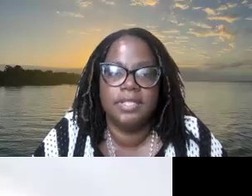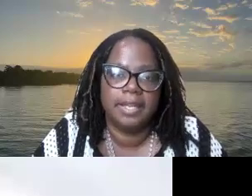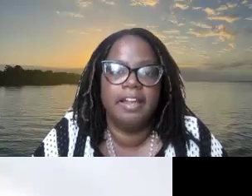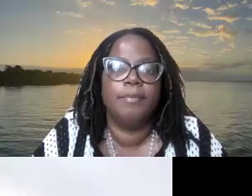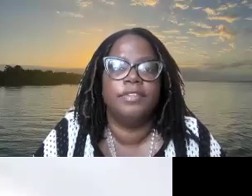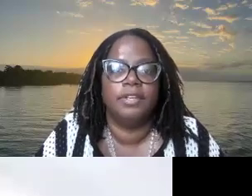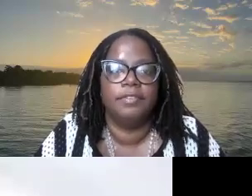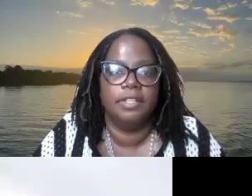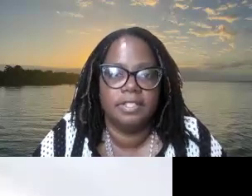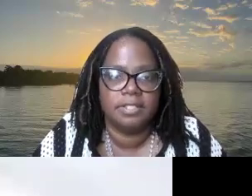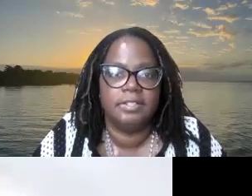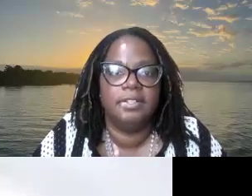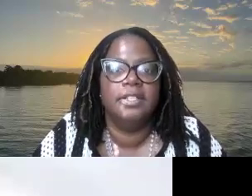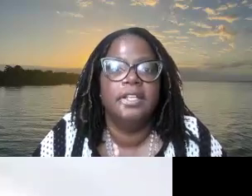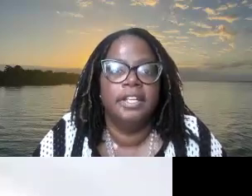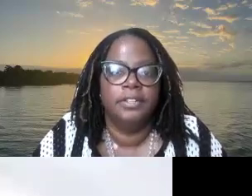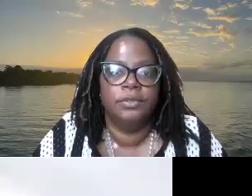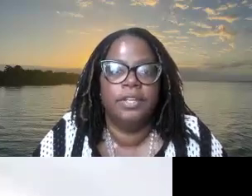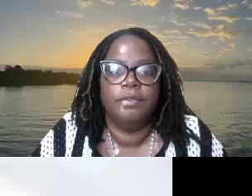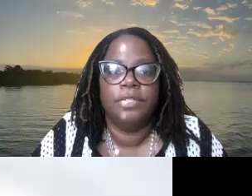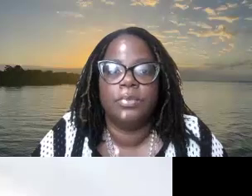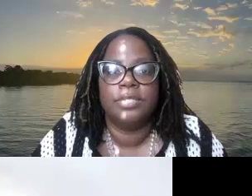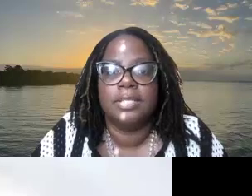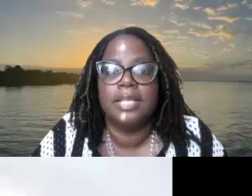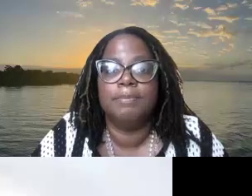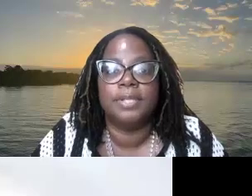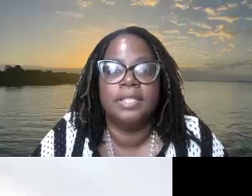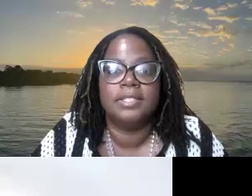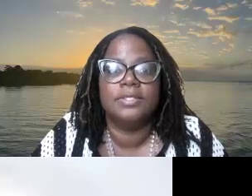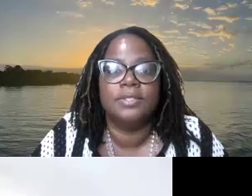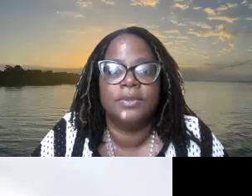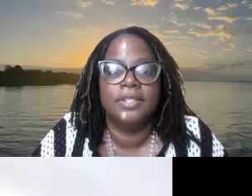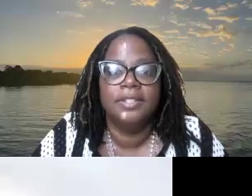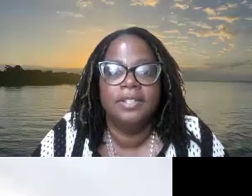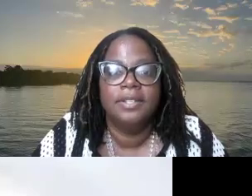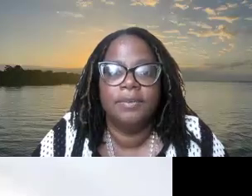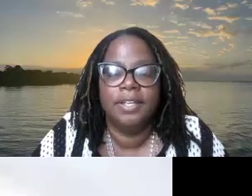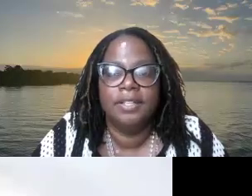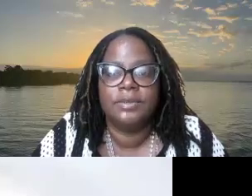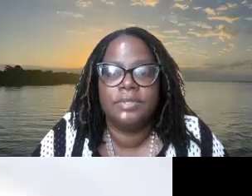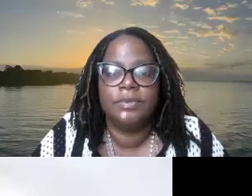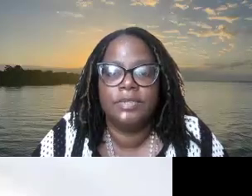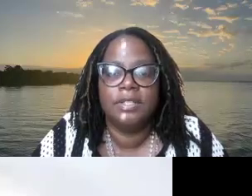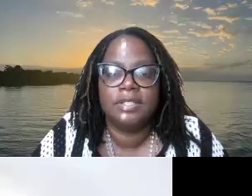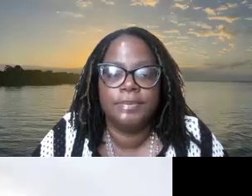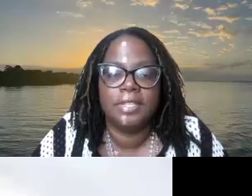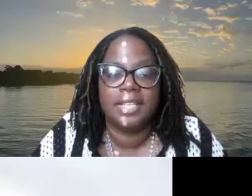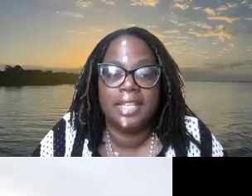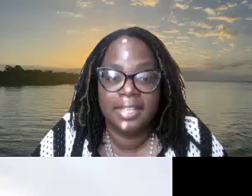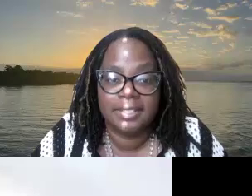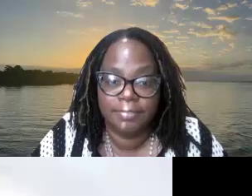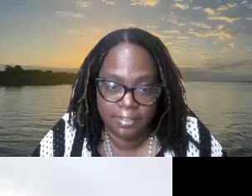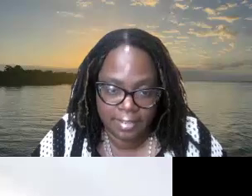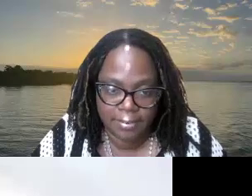are nice to have, but they're not really necessary, and you don't have the resources in place to do it. Right. And so it's up